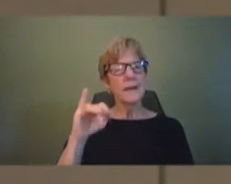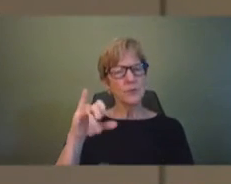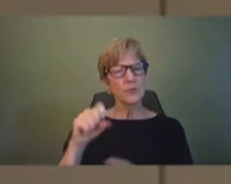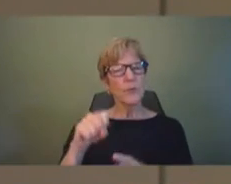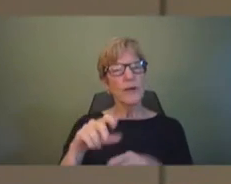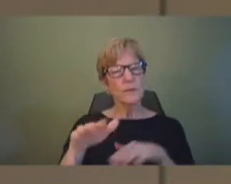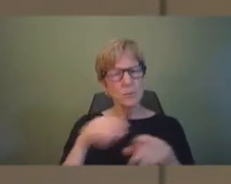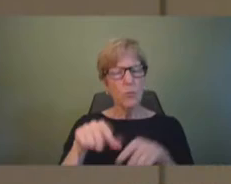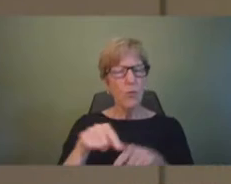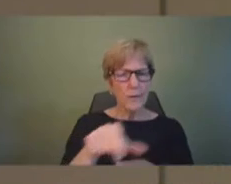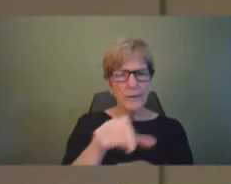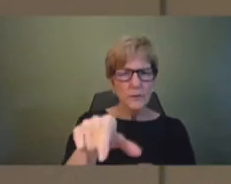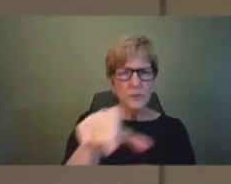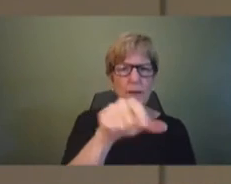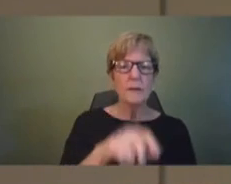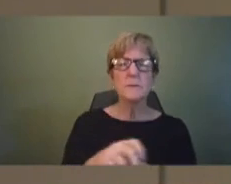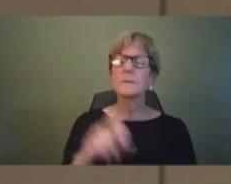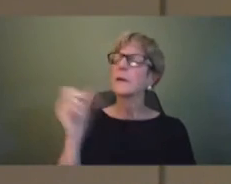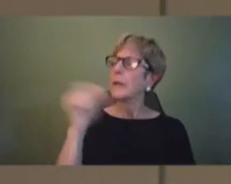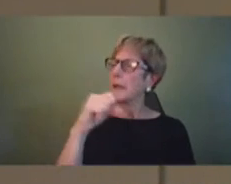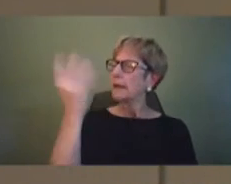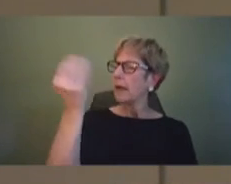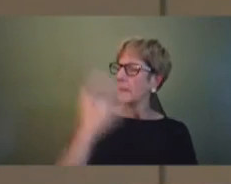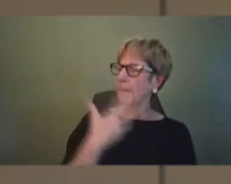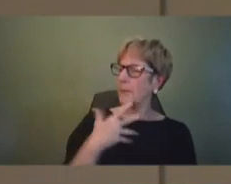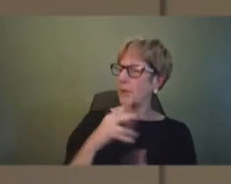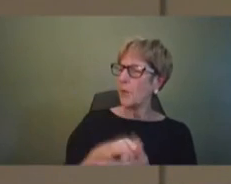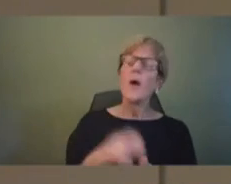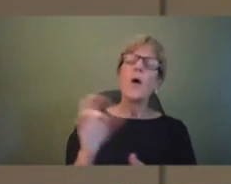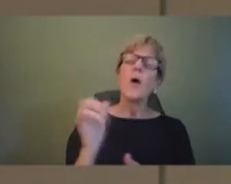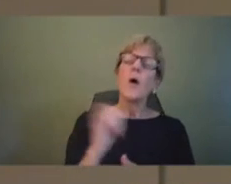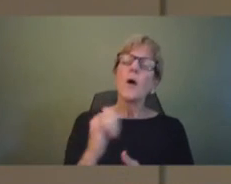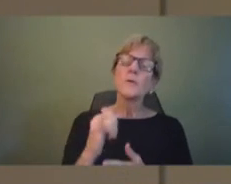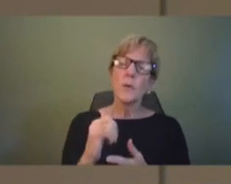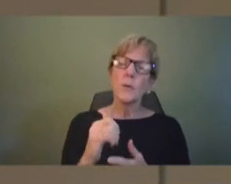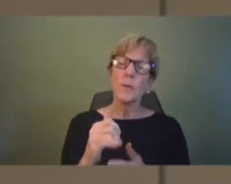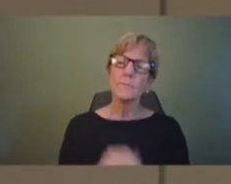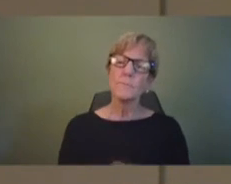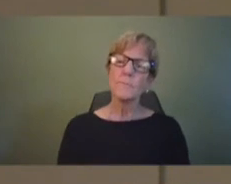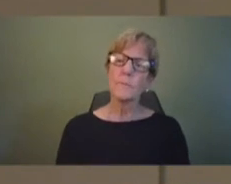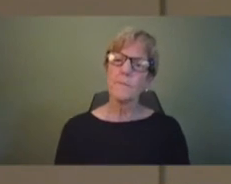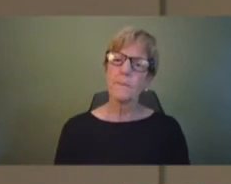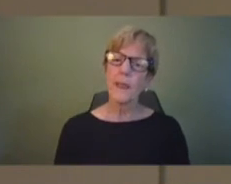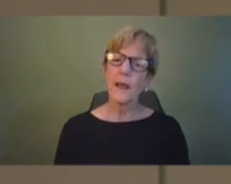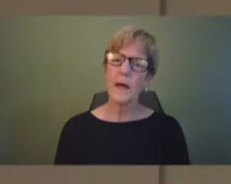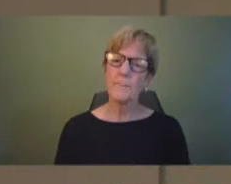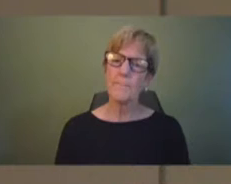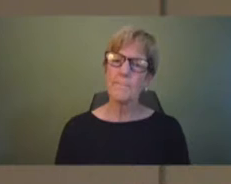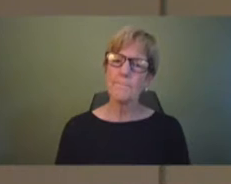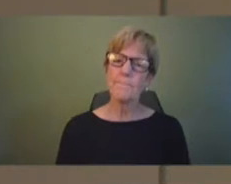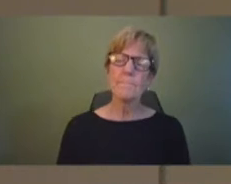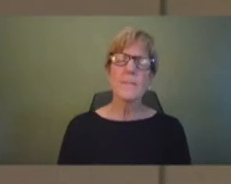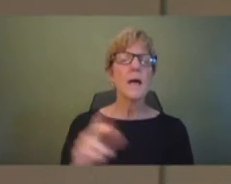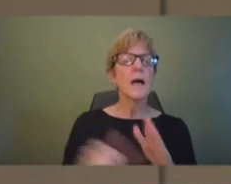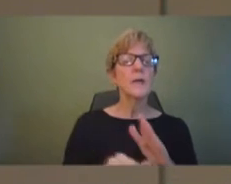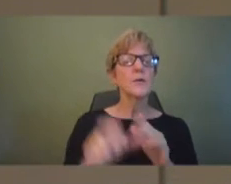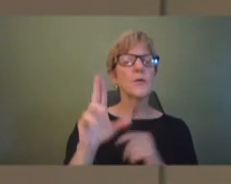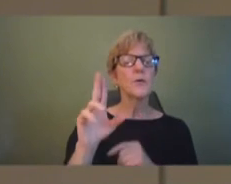if you could get back to me on uh also what is required versus um under the Udo